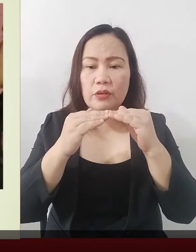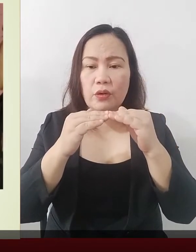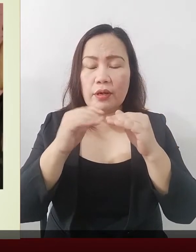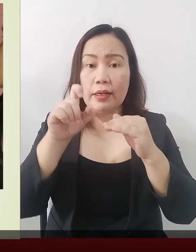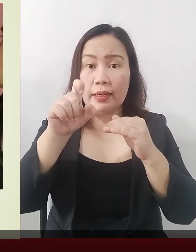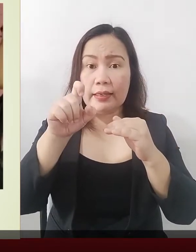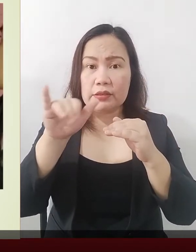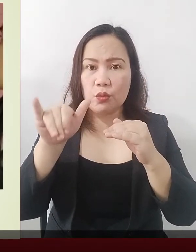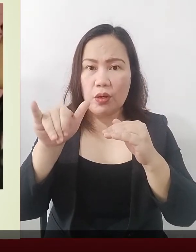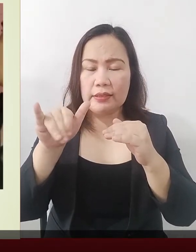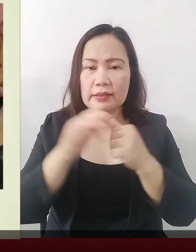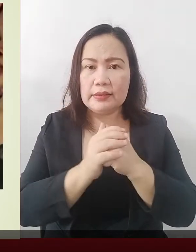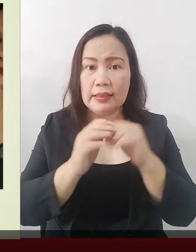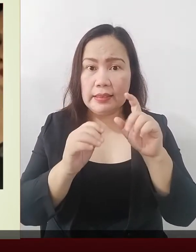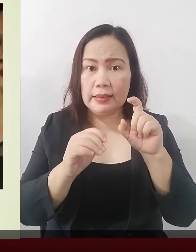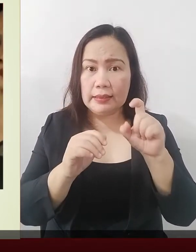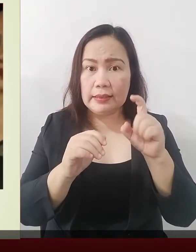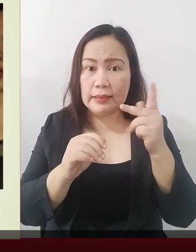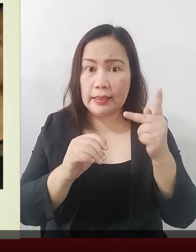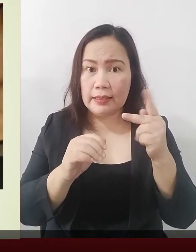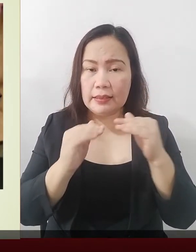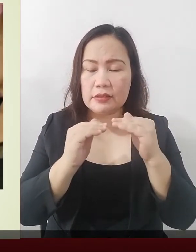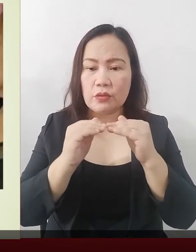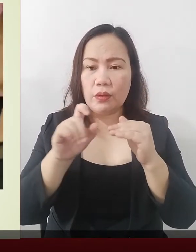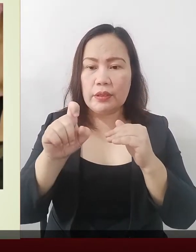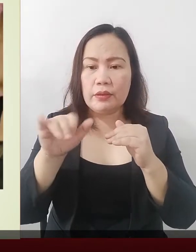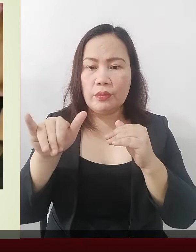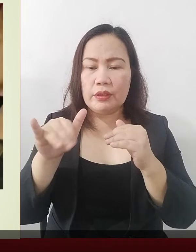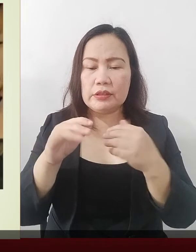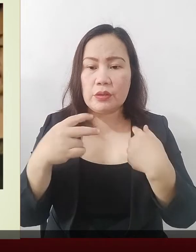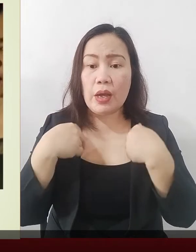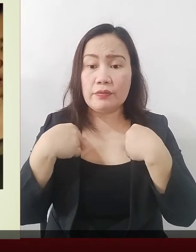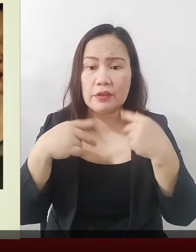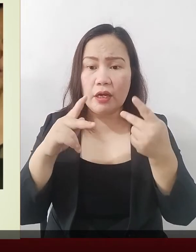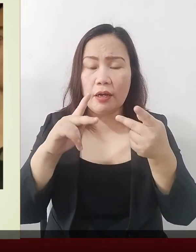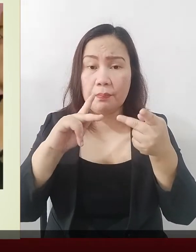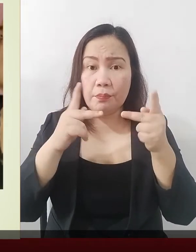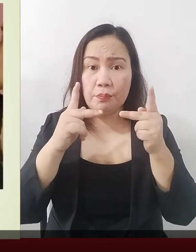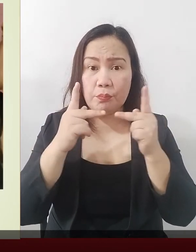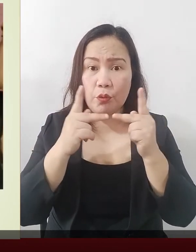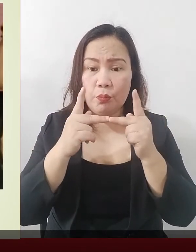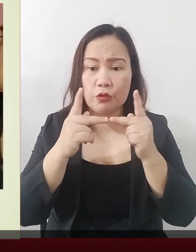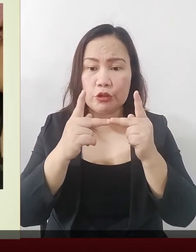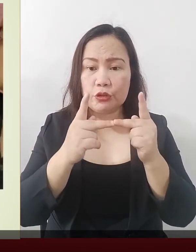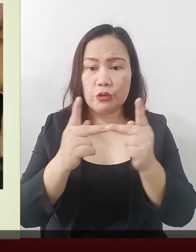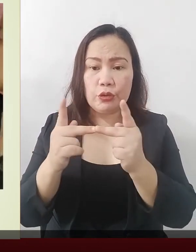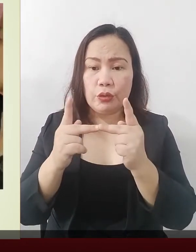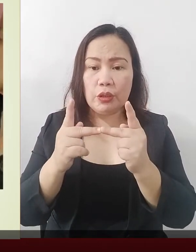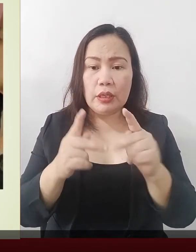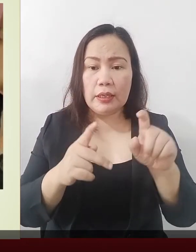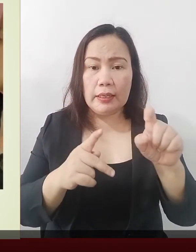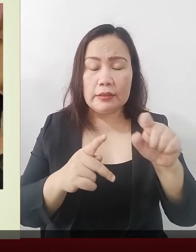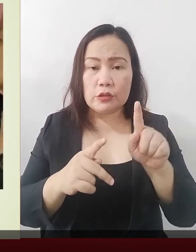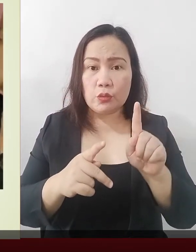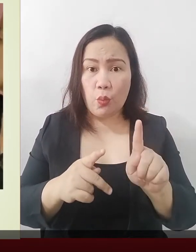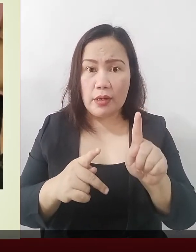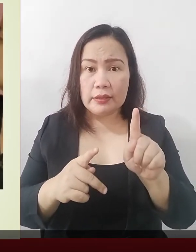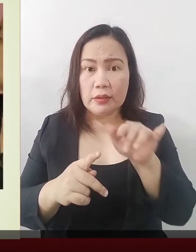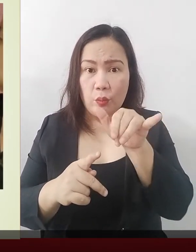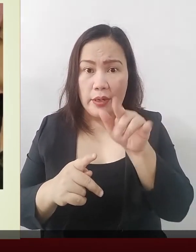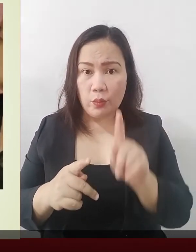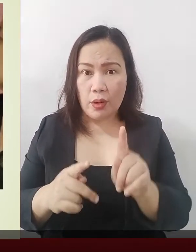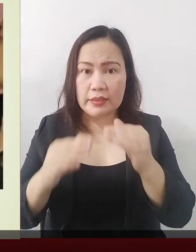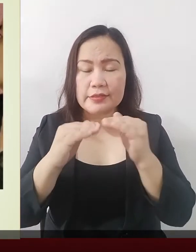equal to x, y. So, in this case, we can have a proportion which is x sub 1, y sub